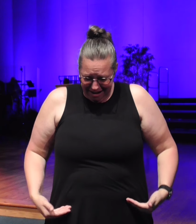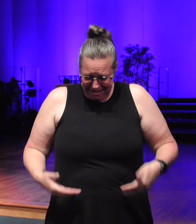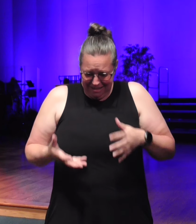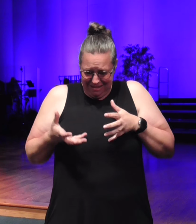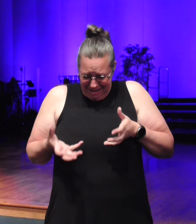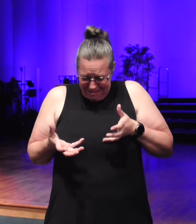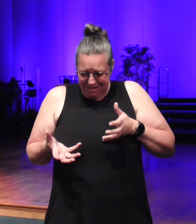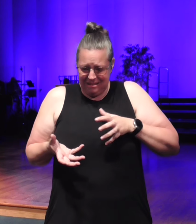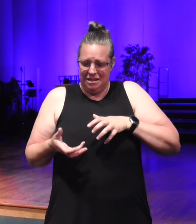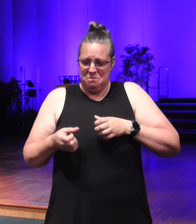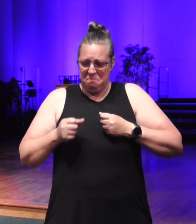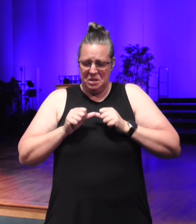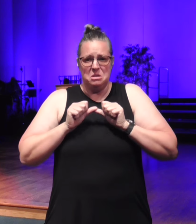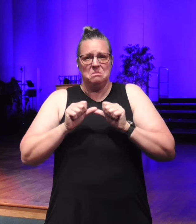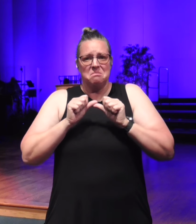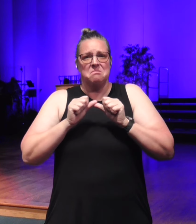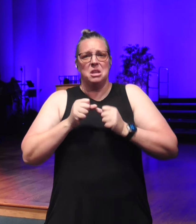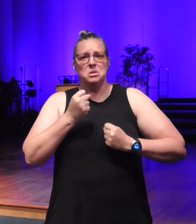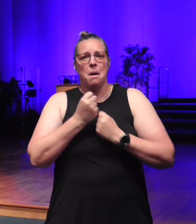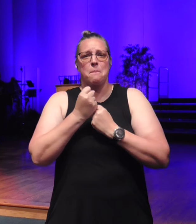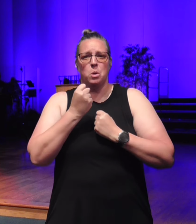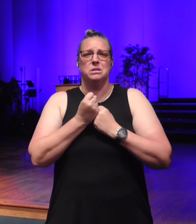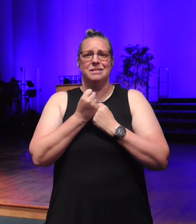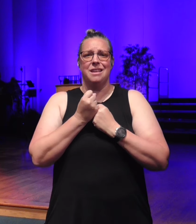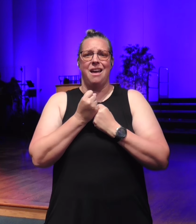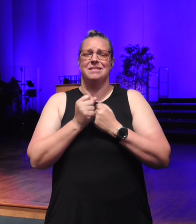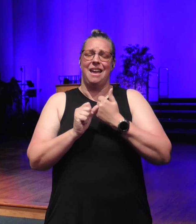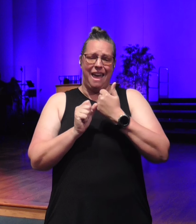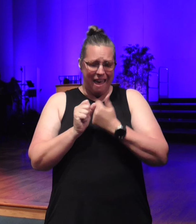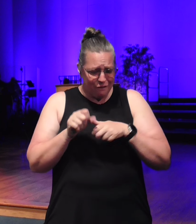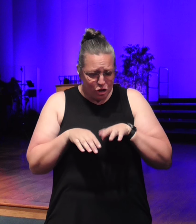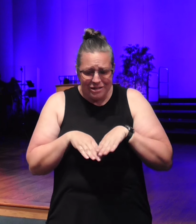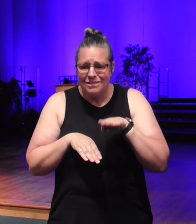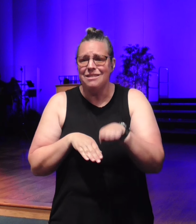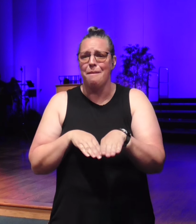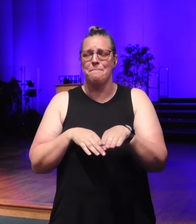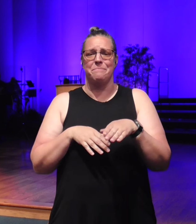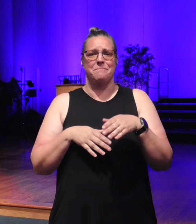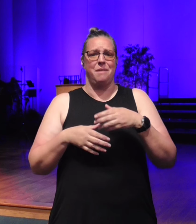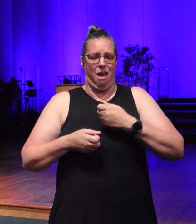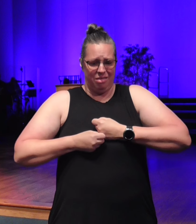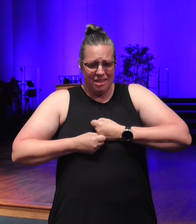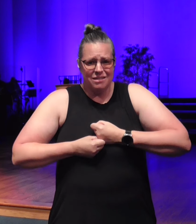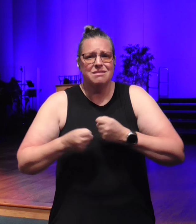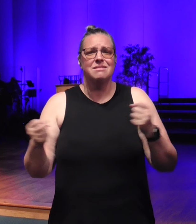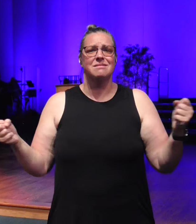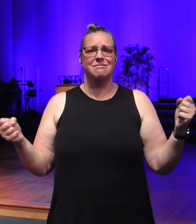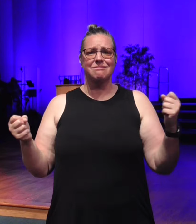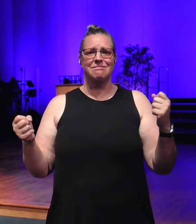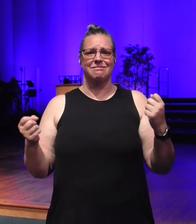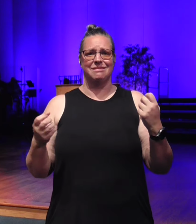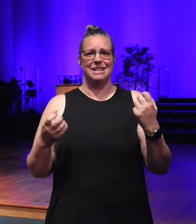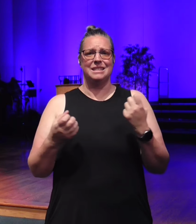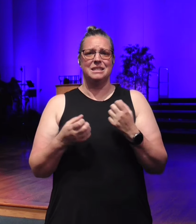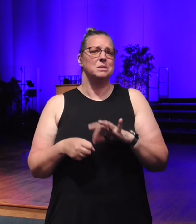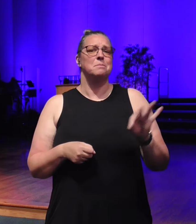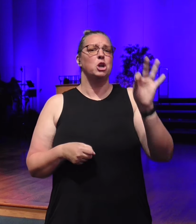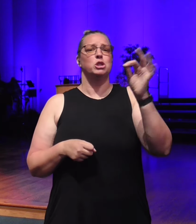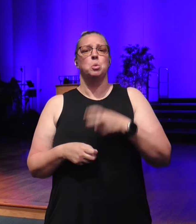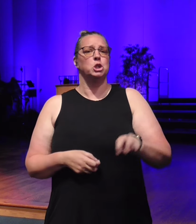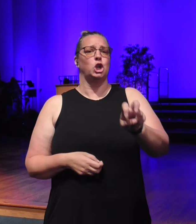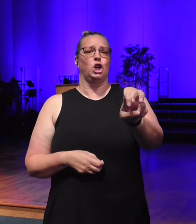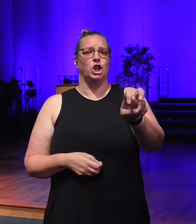sustains and supports us with every step we take on the unfolding of our spiritual journey.